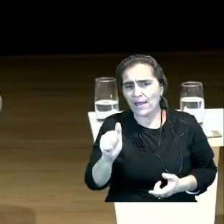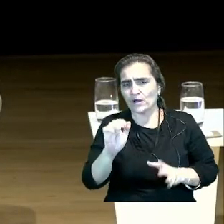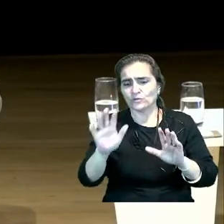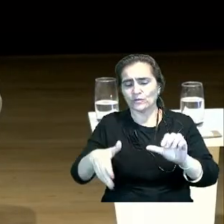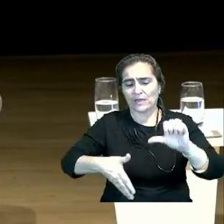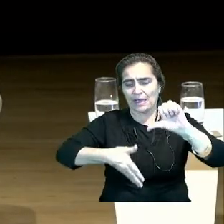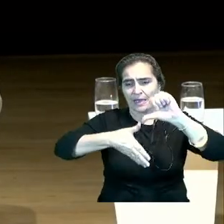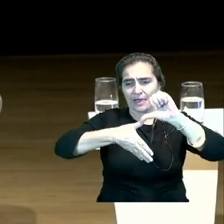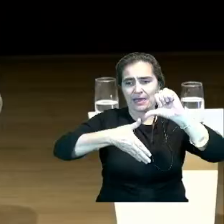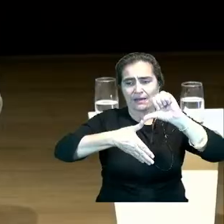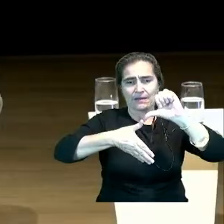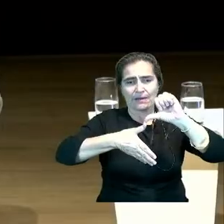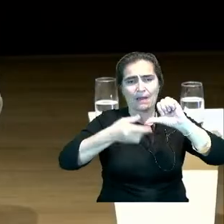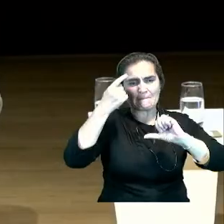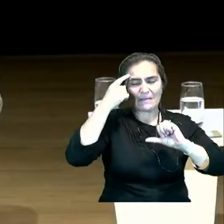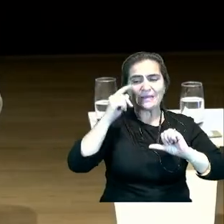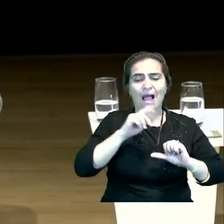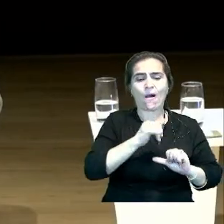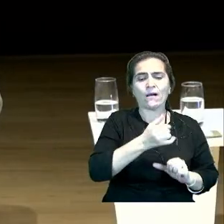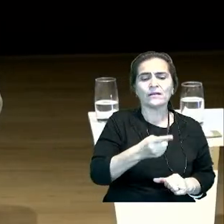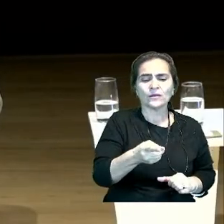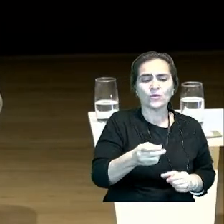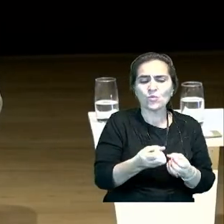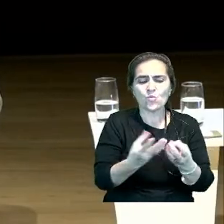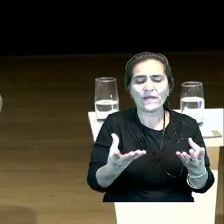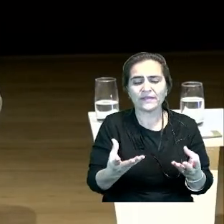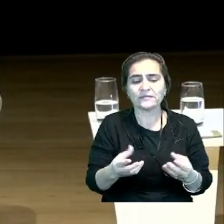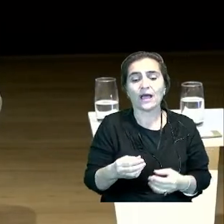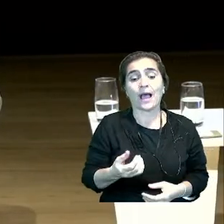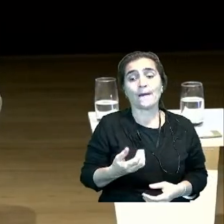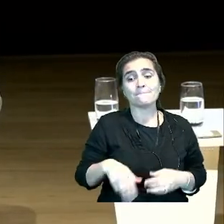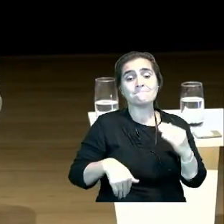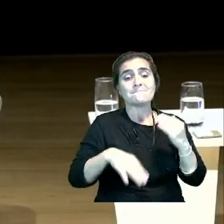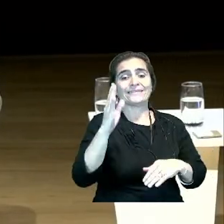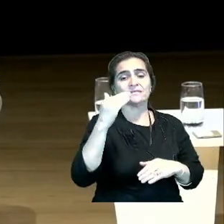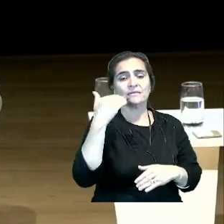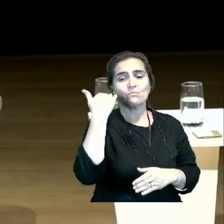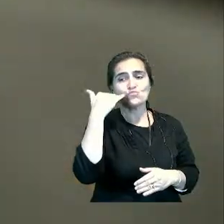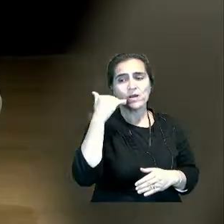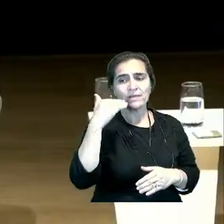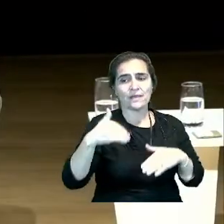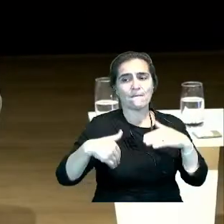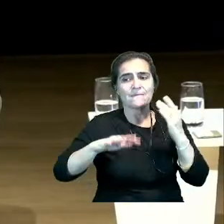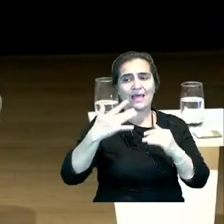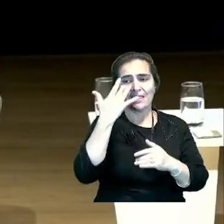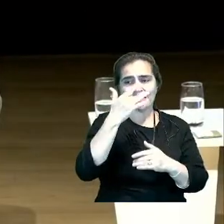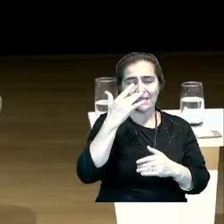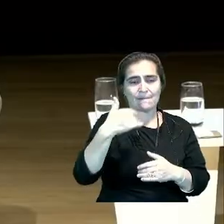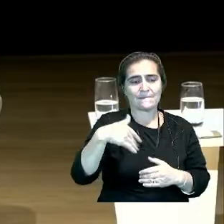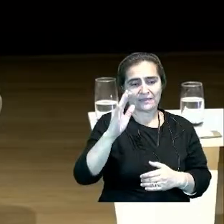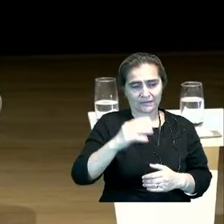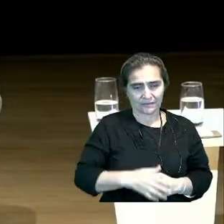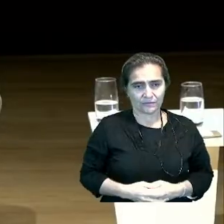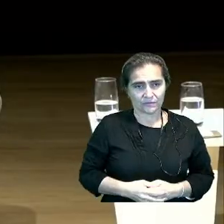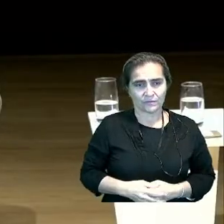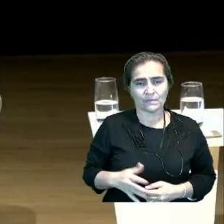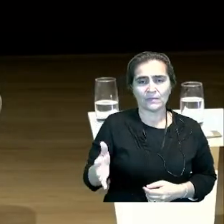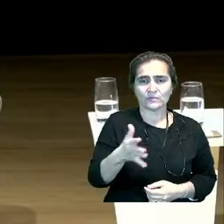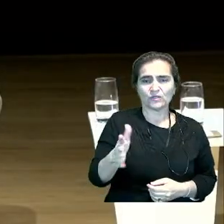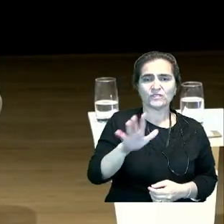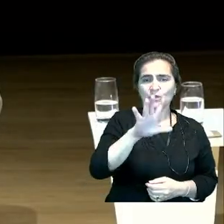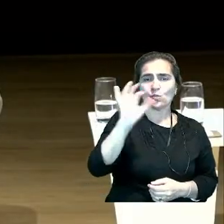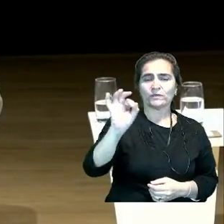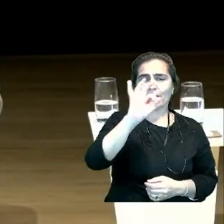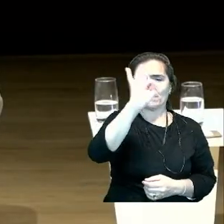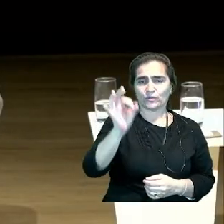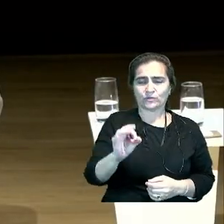people that were entrepreneuring in Latin America were women, and that is the case. It is black women, actually, and